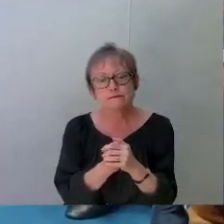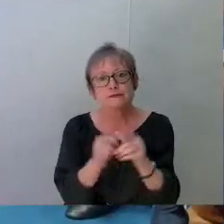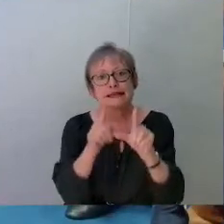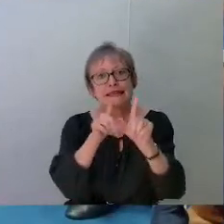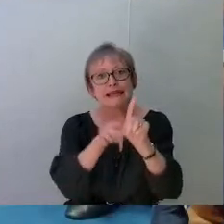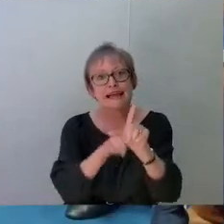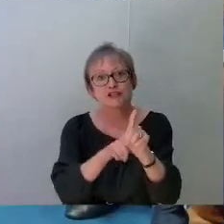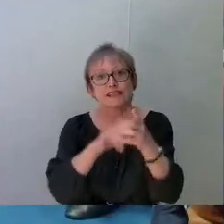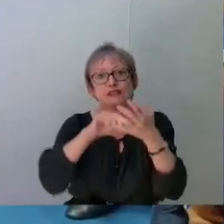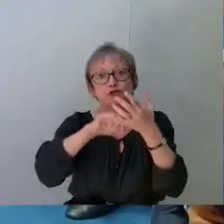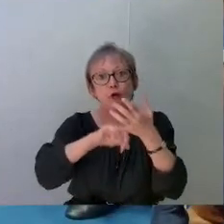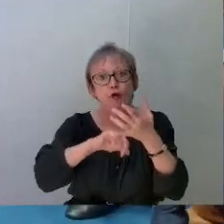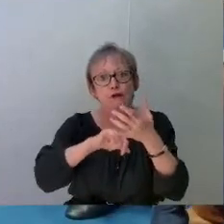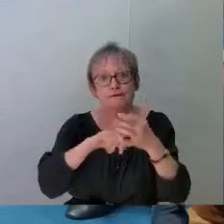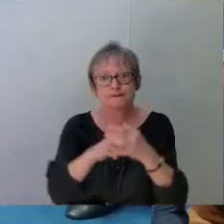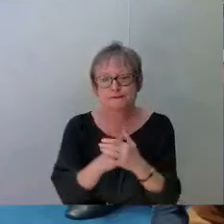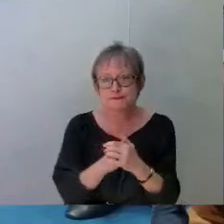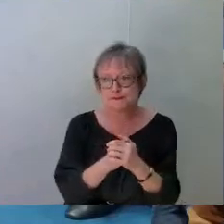Yan Ji Sung.